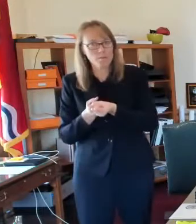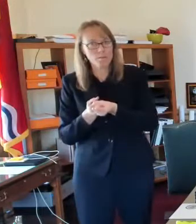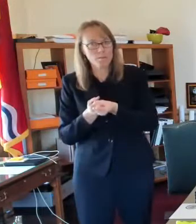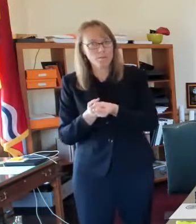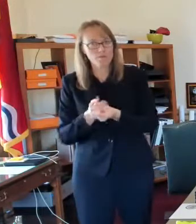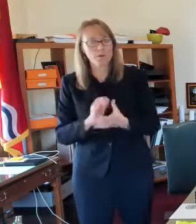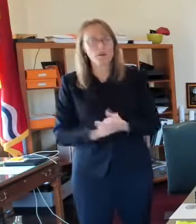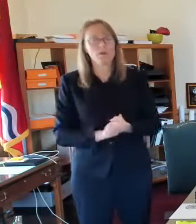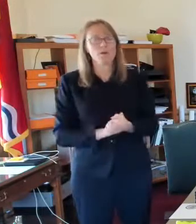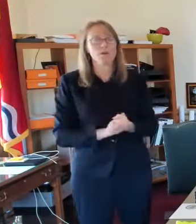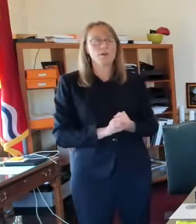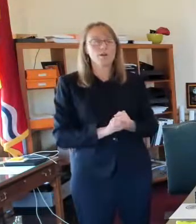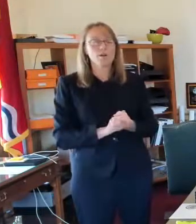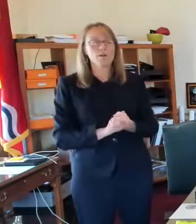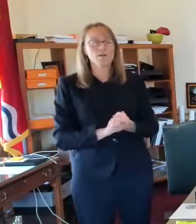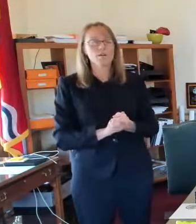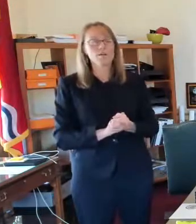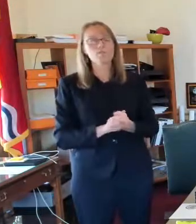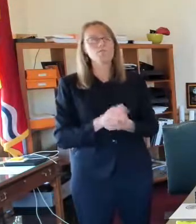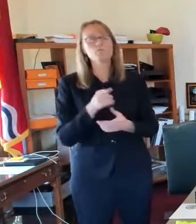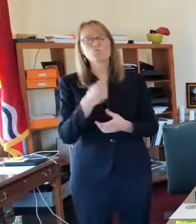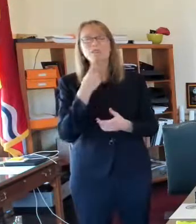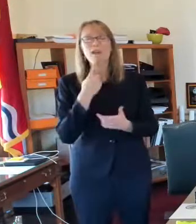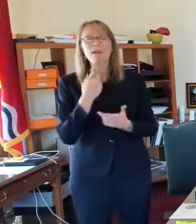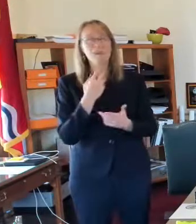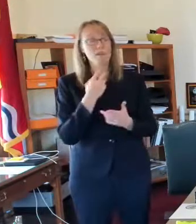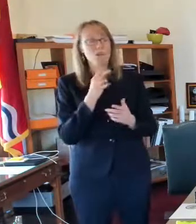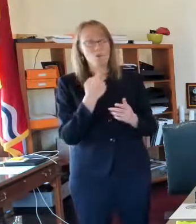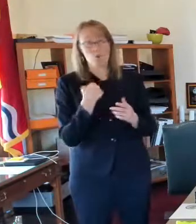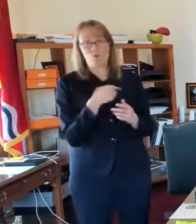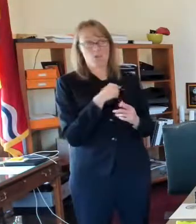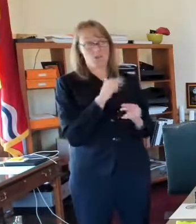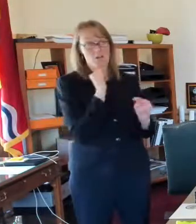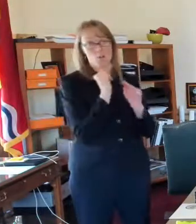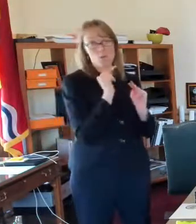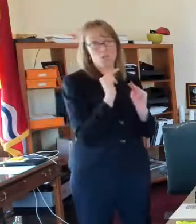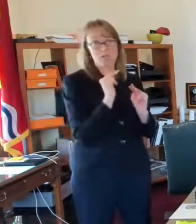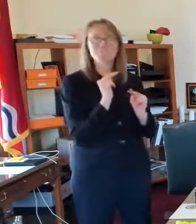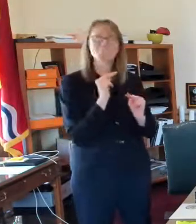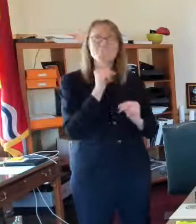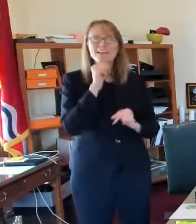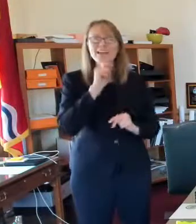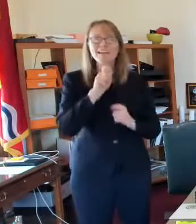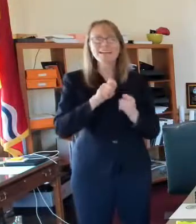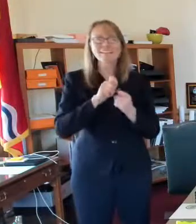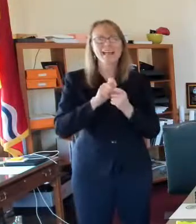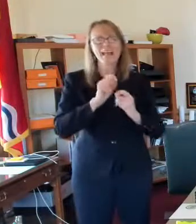you say, is it a negotiation? Not exactly. We ask for,